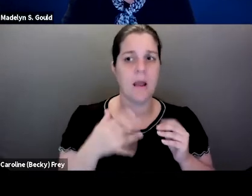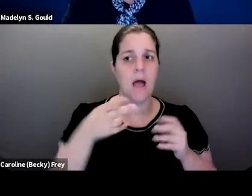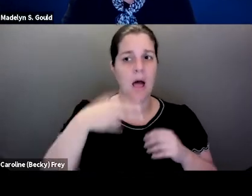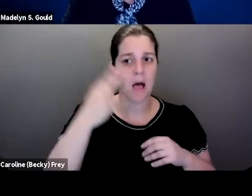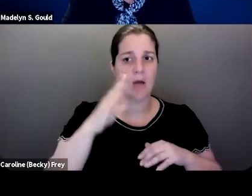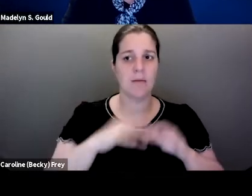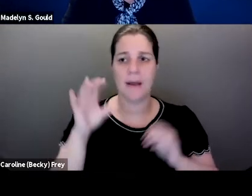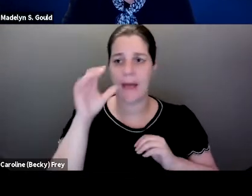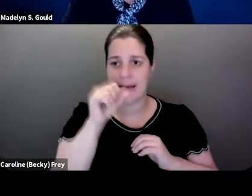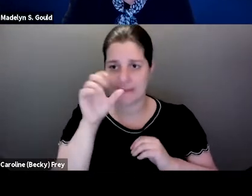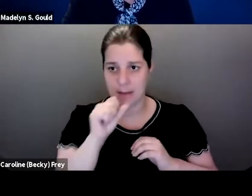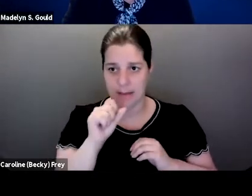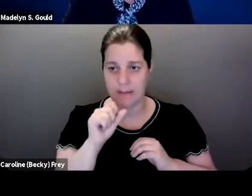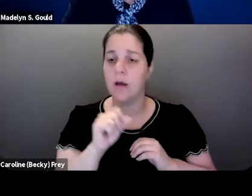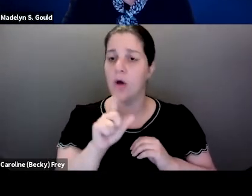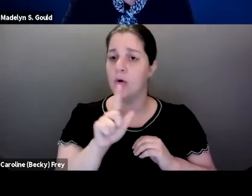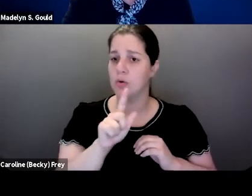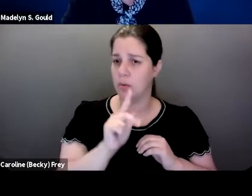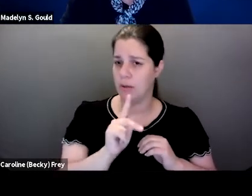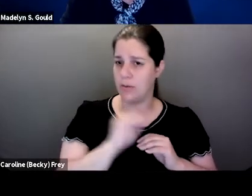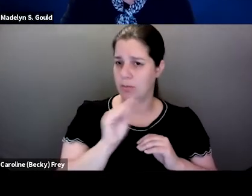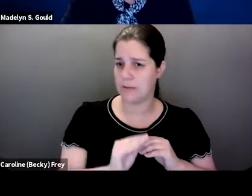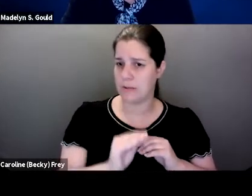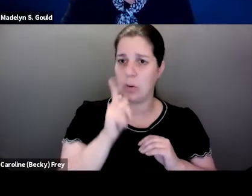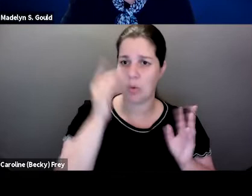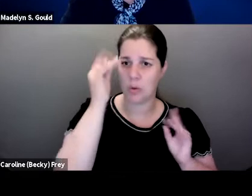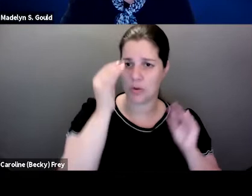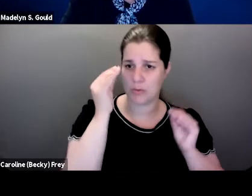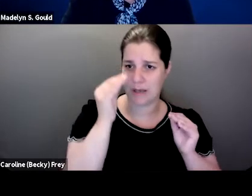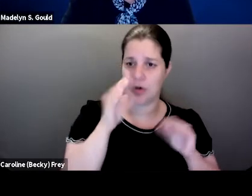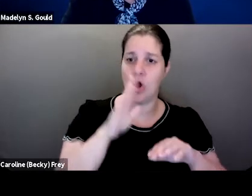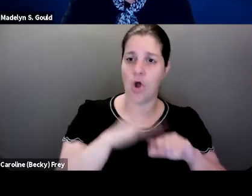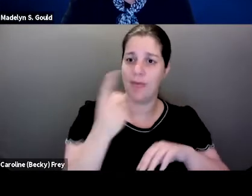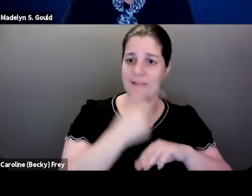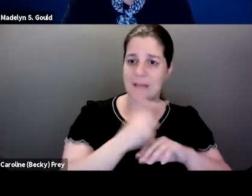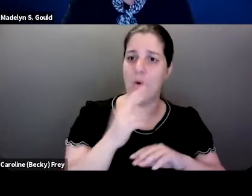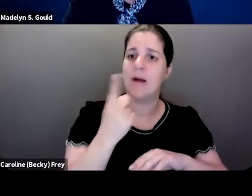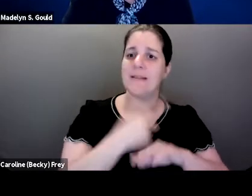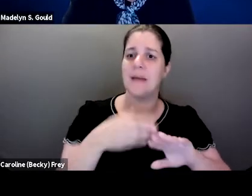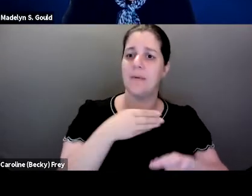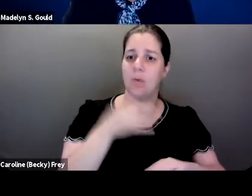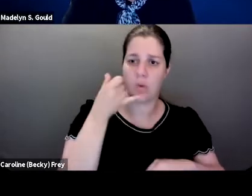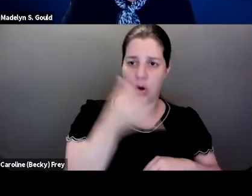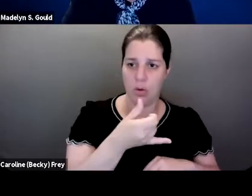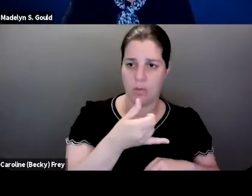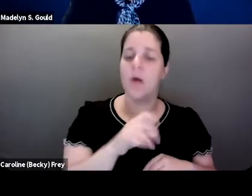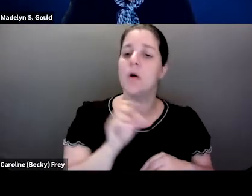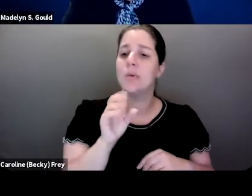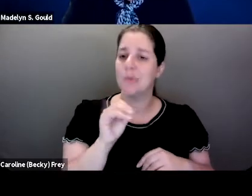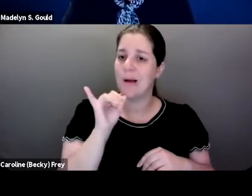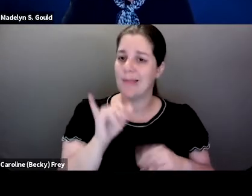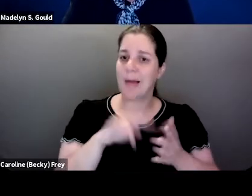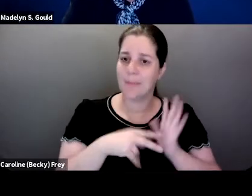estimated 23% of Lifeline callers who are suicidal on the day or the day before their calls. So that folks who